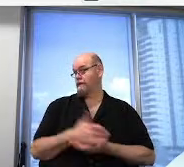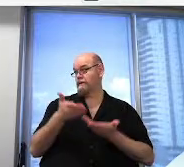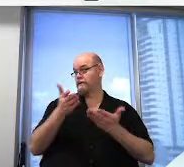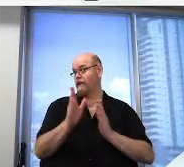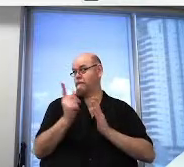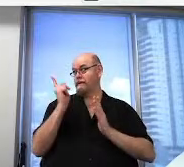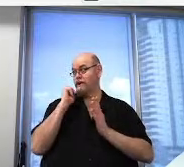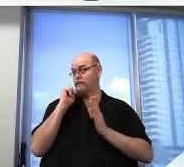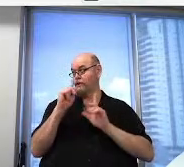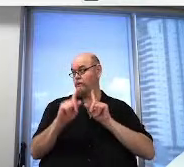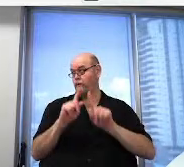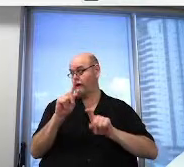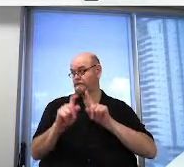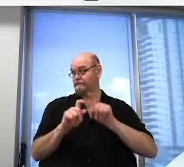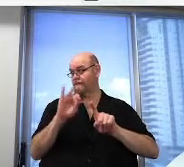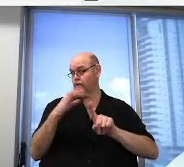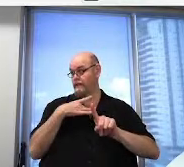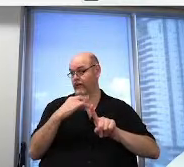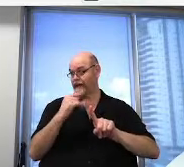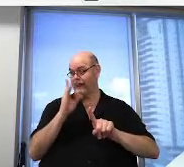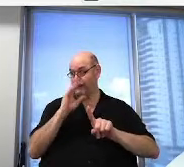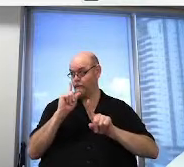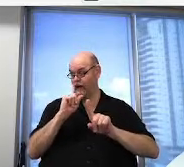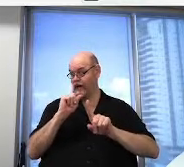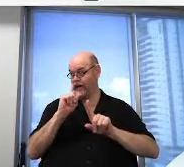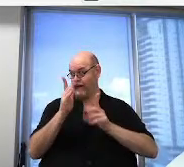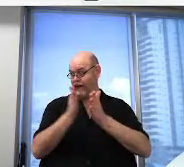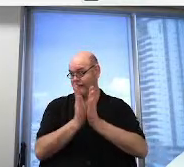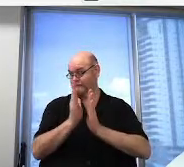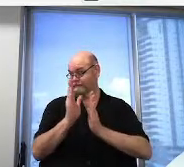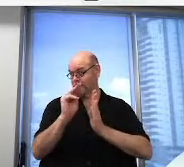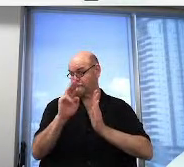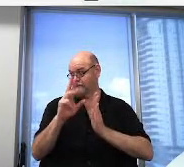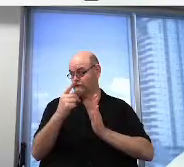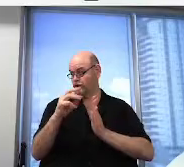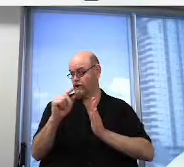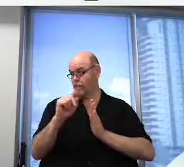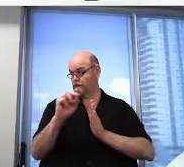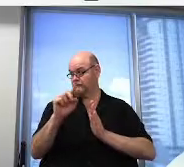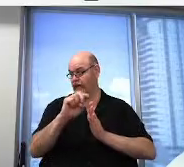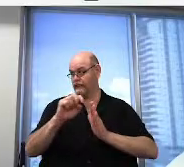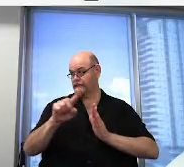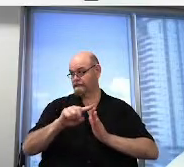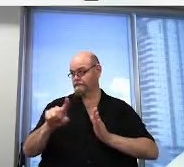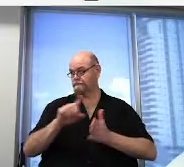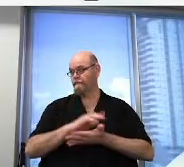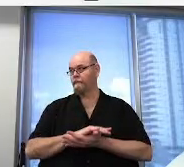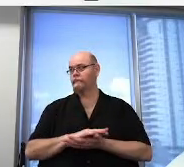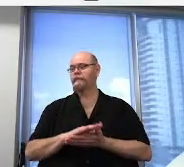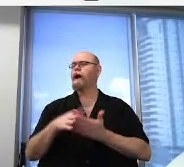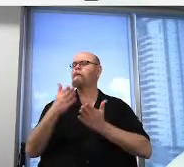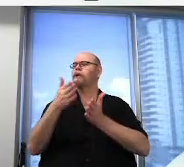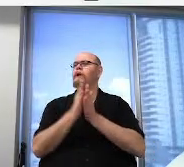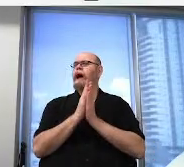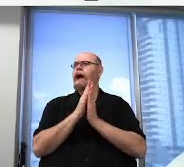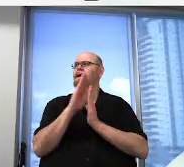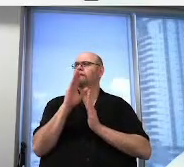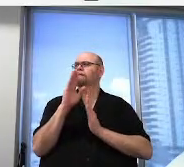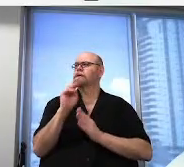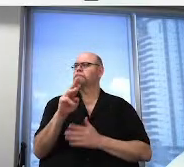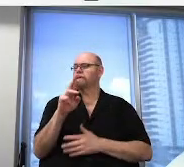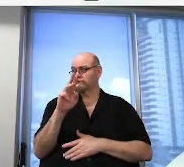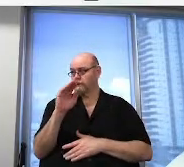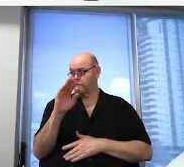Let me hear your question, and if I like it, I'll ask it. Mr. Gonzalez, go ahead. I'm just asking Mr.